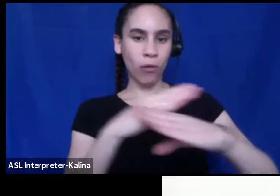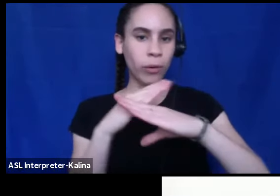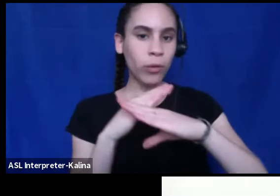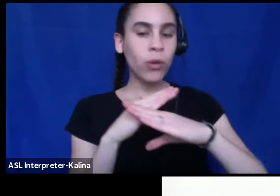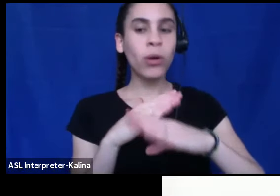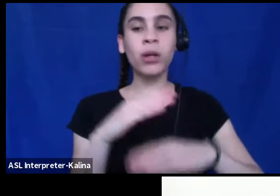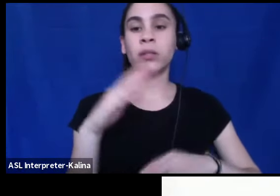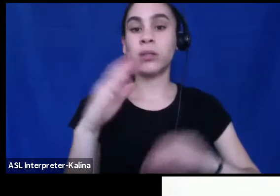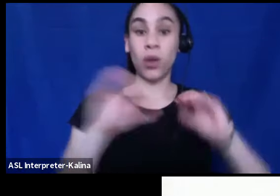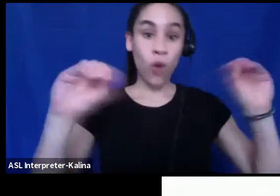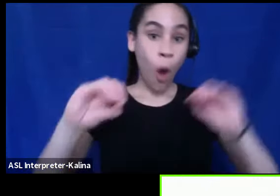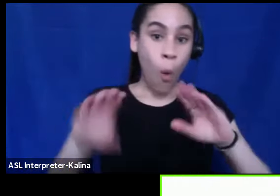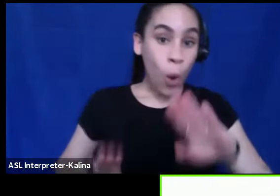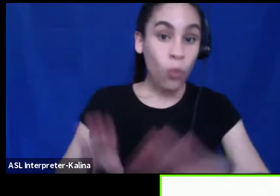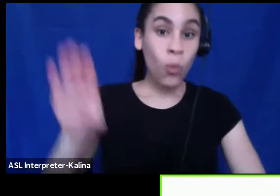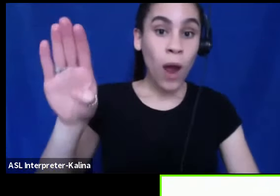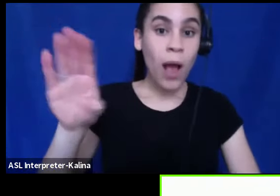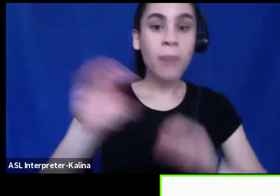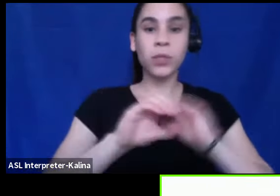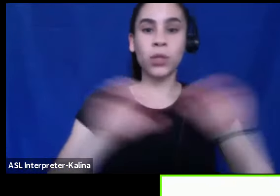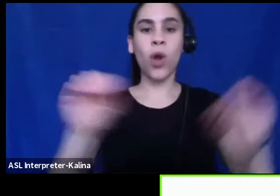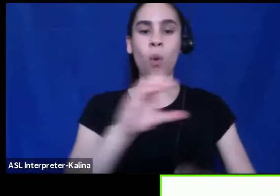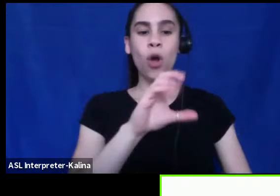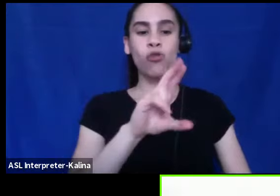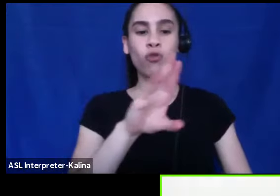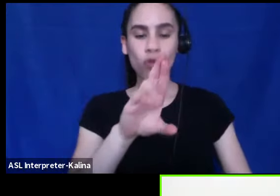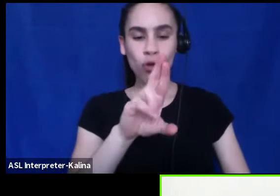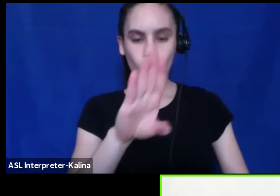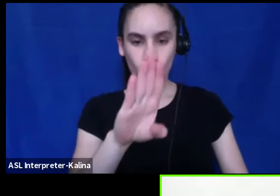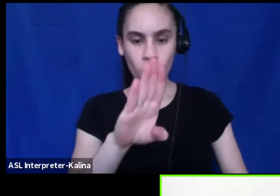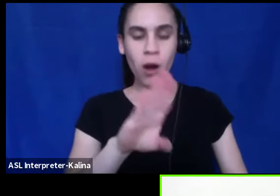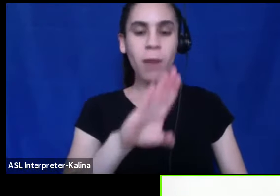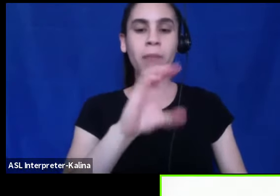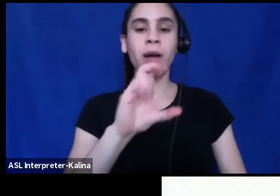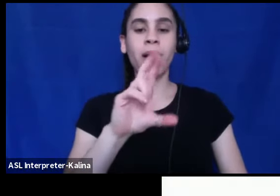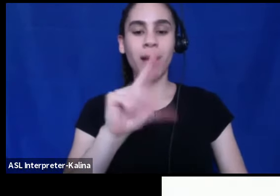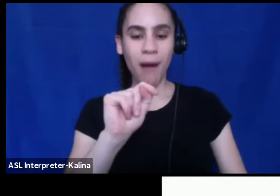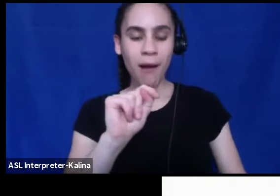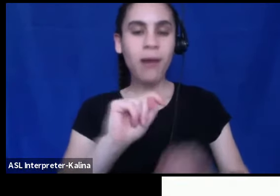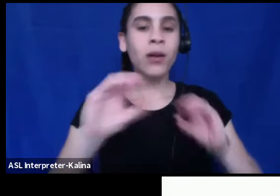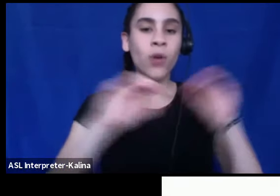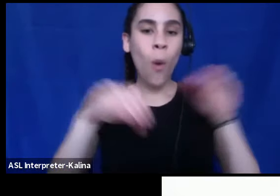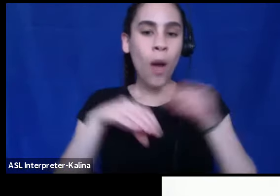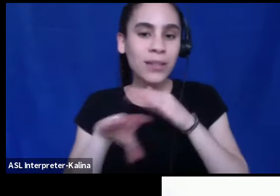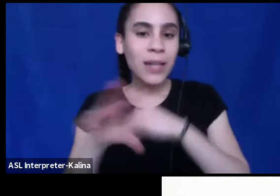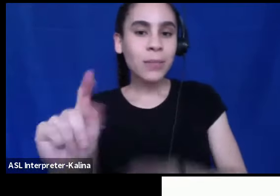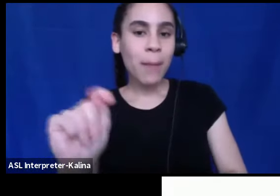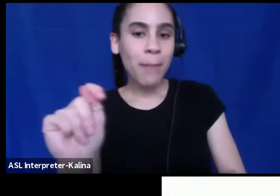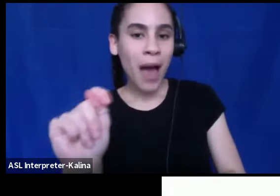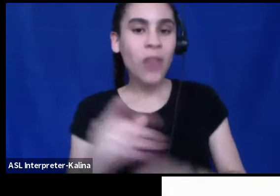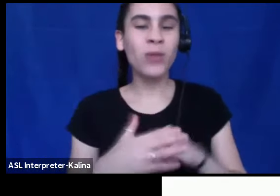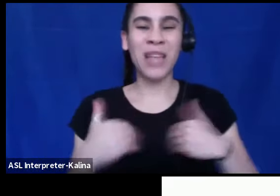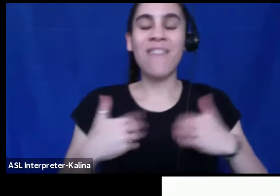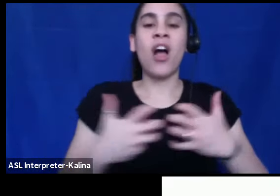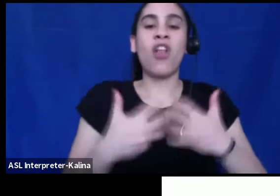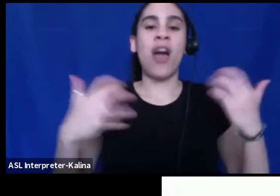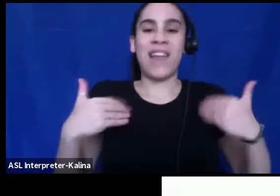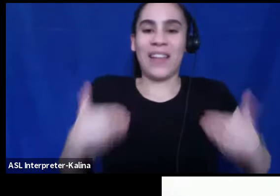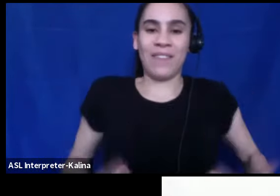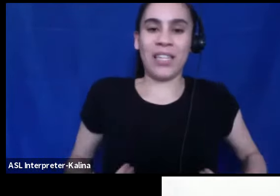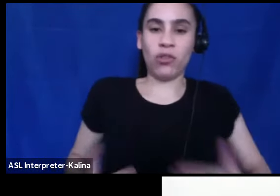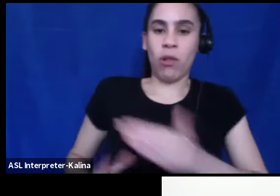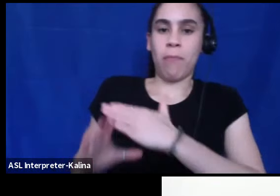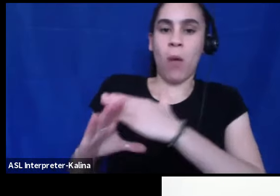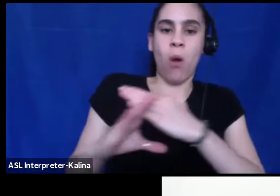no ramps, no curb cuts, no accessible bathrooms. Like there were a lot of physical barriers in the way.